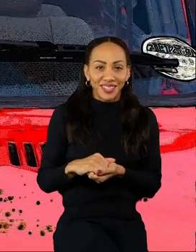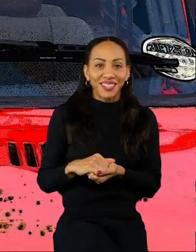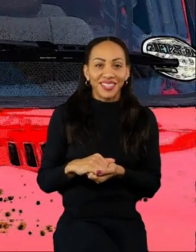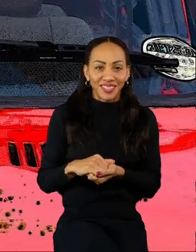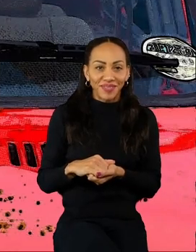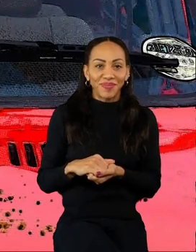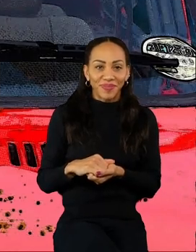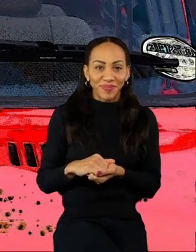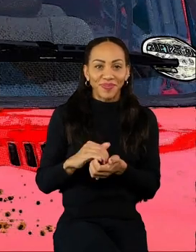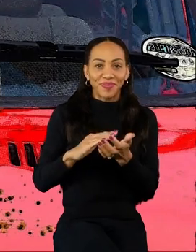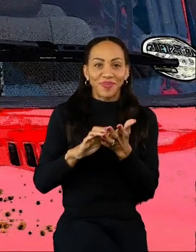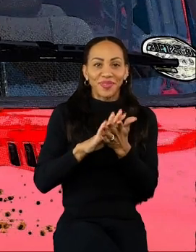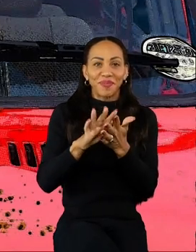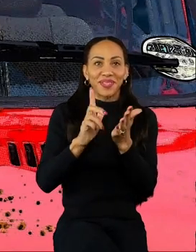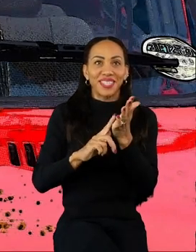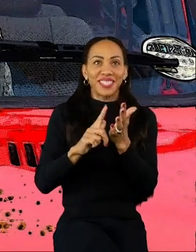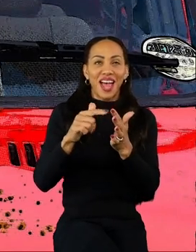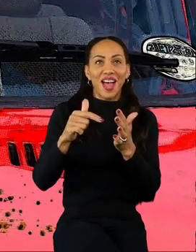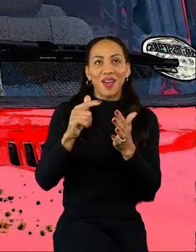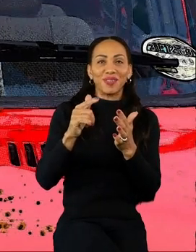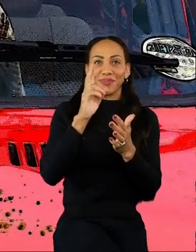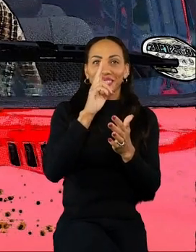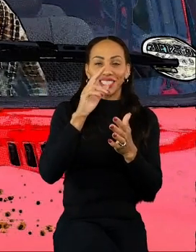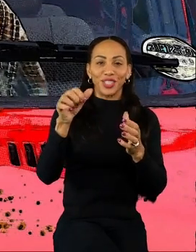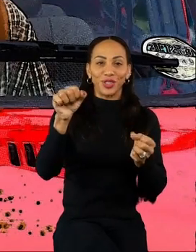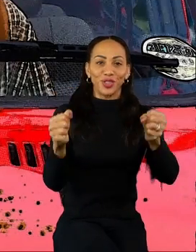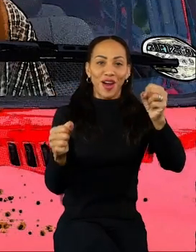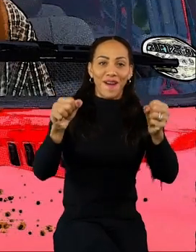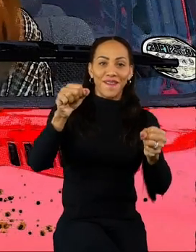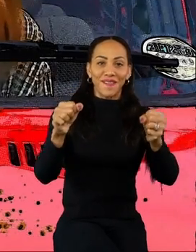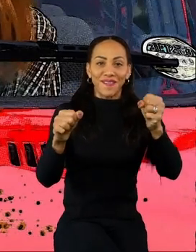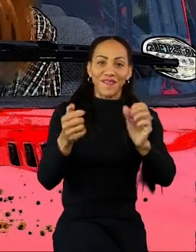Michelle's still there. Yes, you are. Yeah, I'm sorry, Michelle. I'm having to move you into the driving position. There.